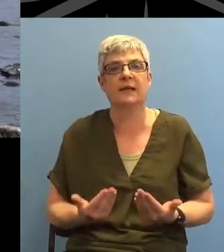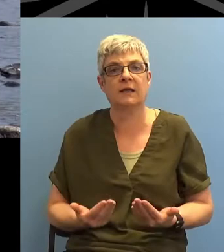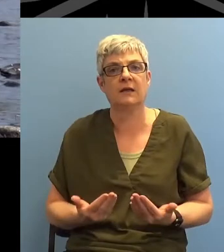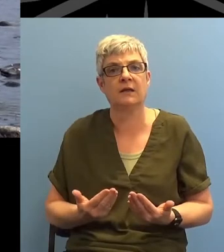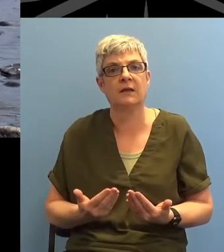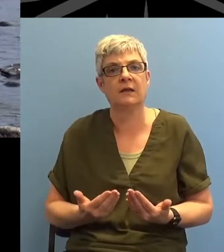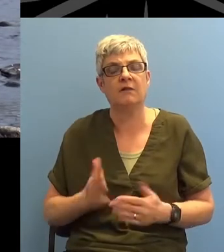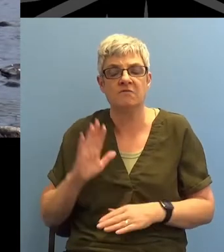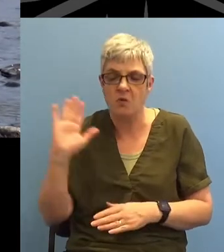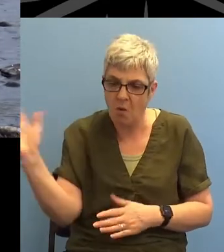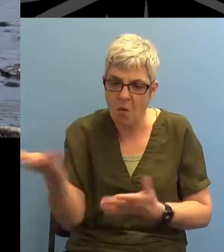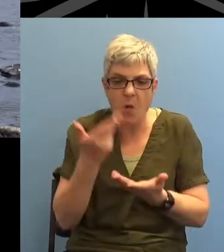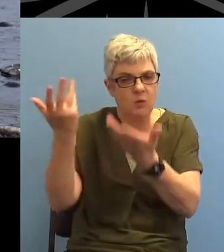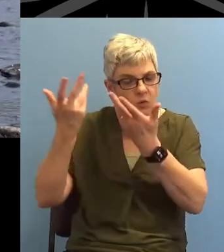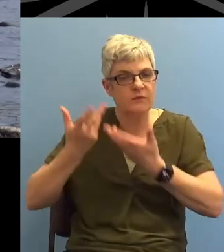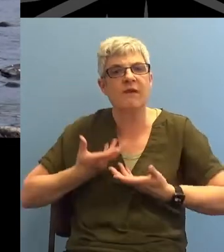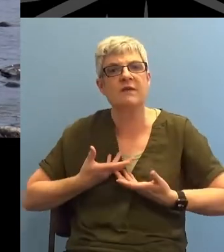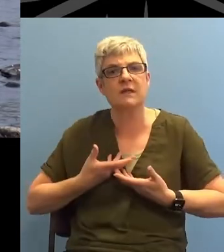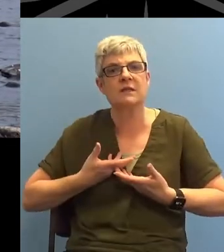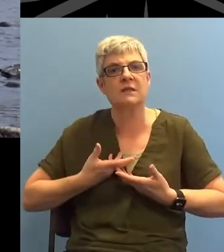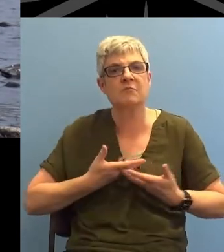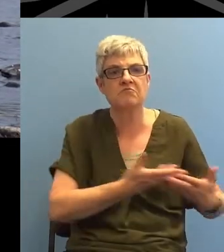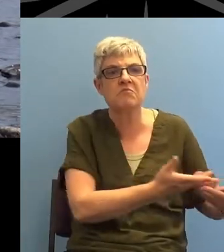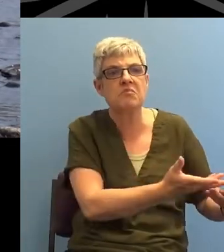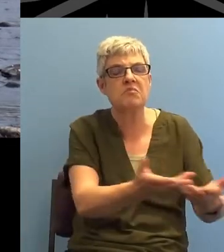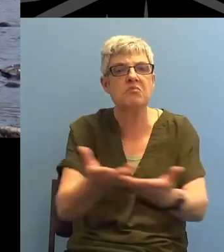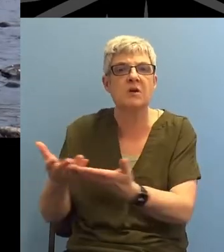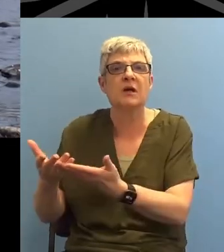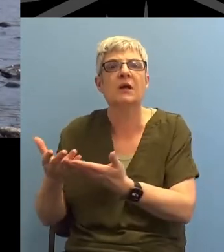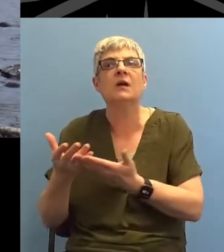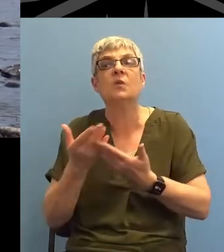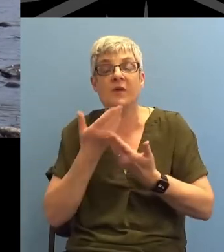For all that you have given us, we thank you.